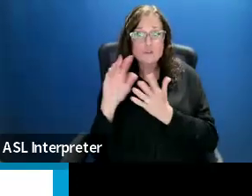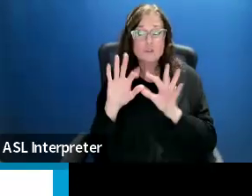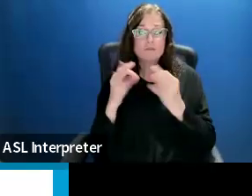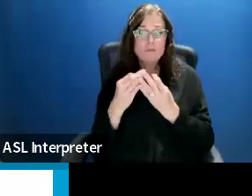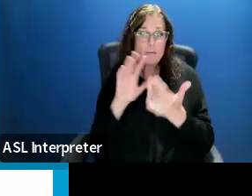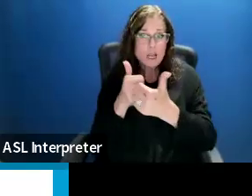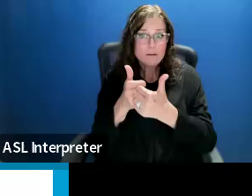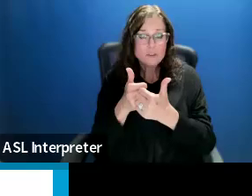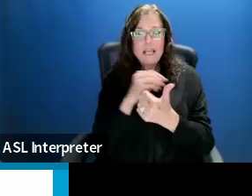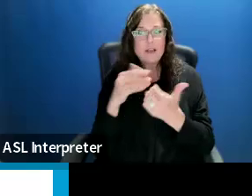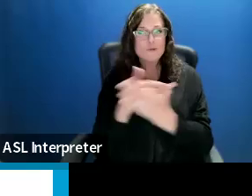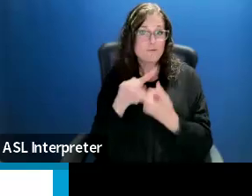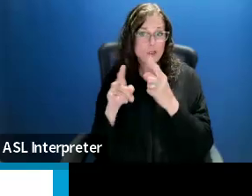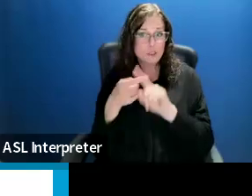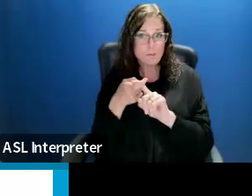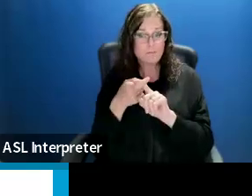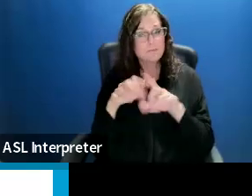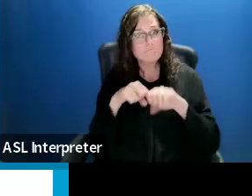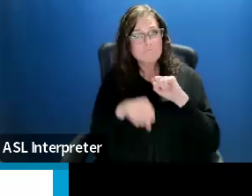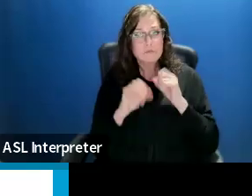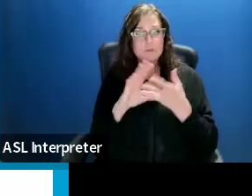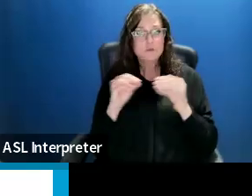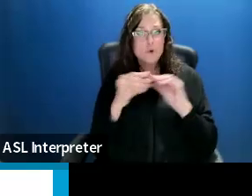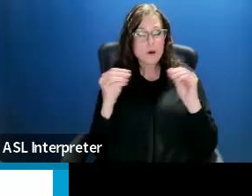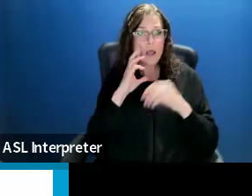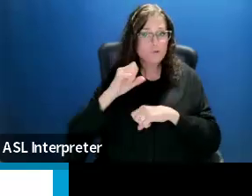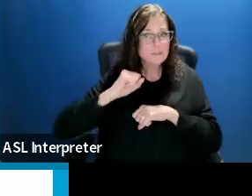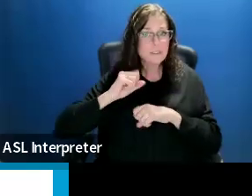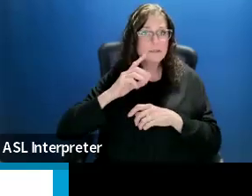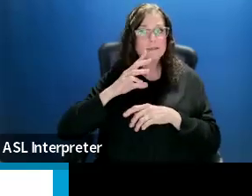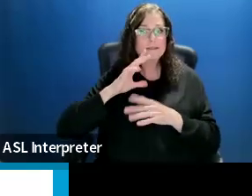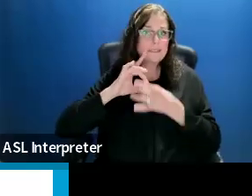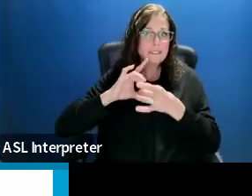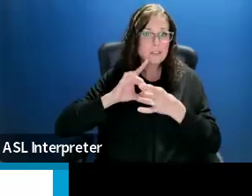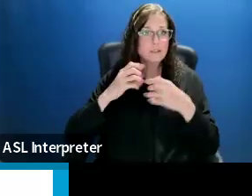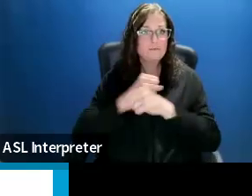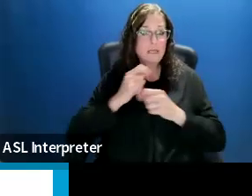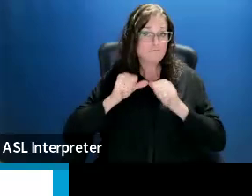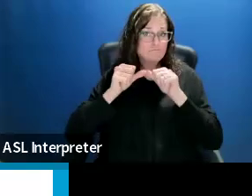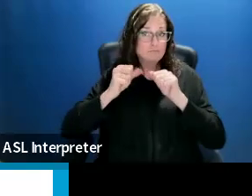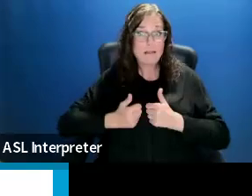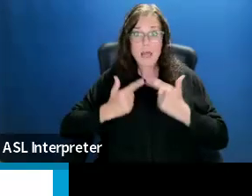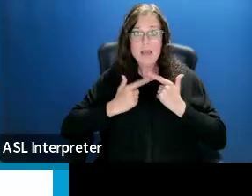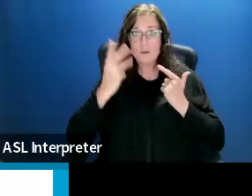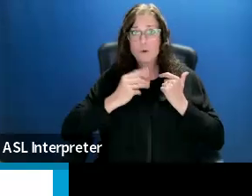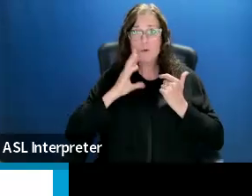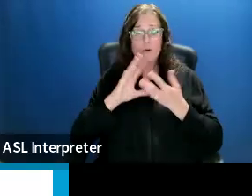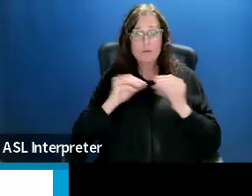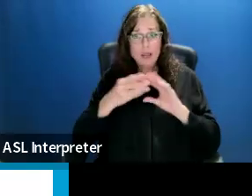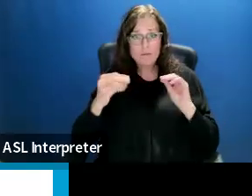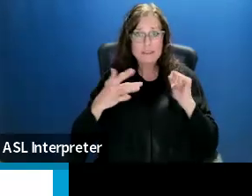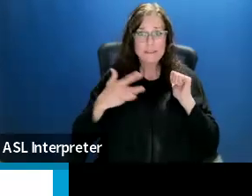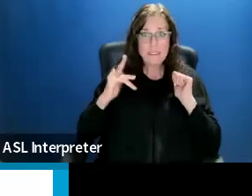newfound friendship. A heart-wrenching story of resilience, connection, and the fight to stay alive, this stunning novel